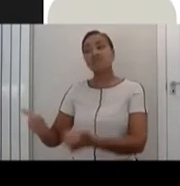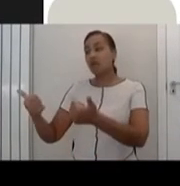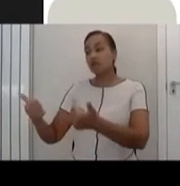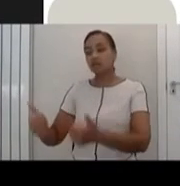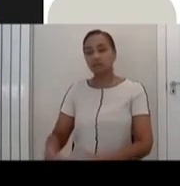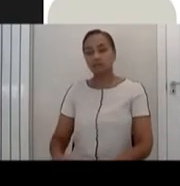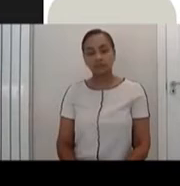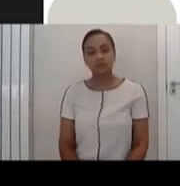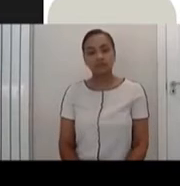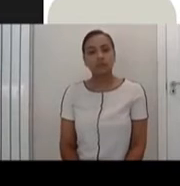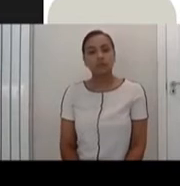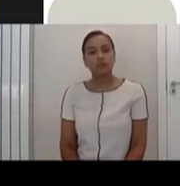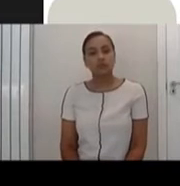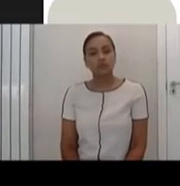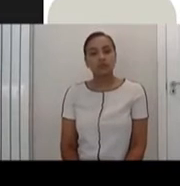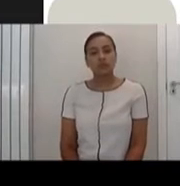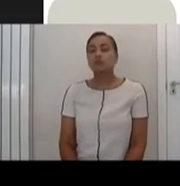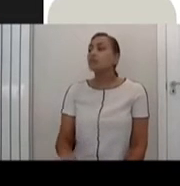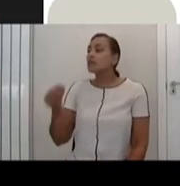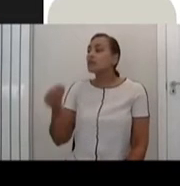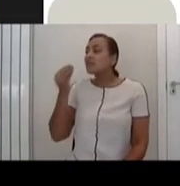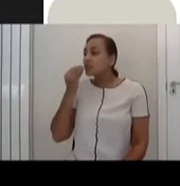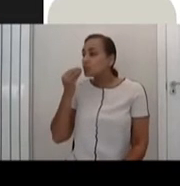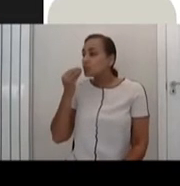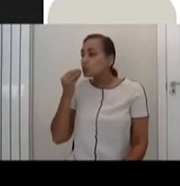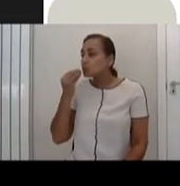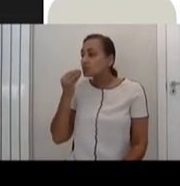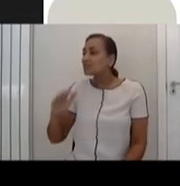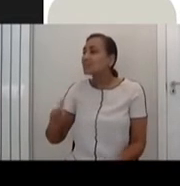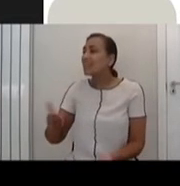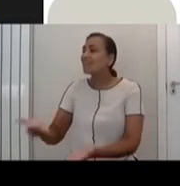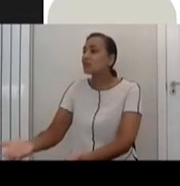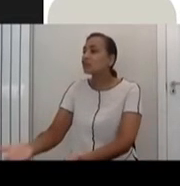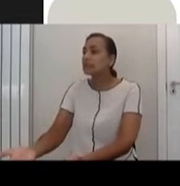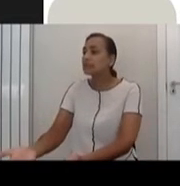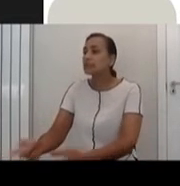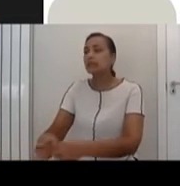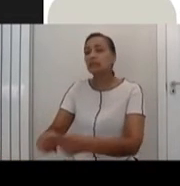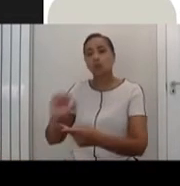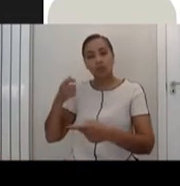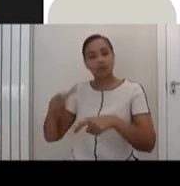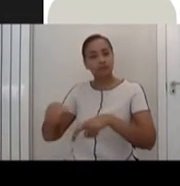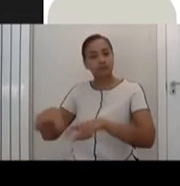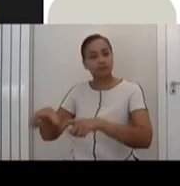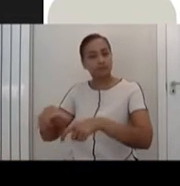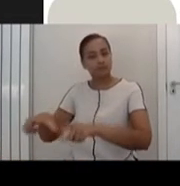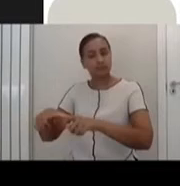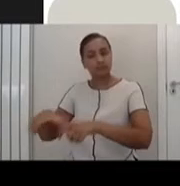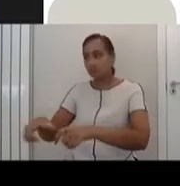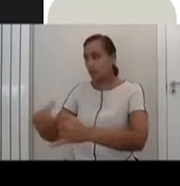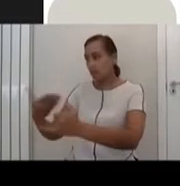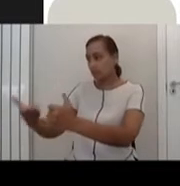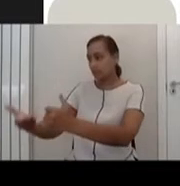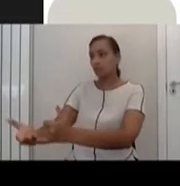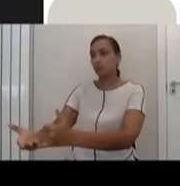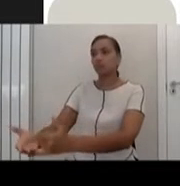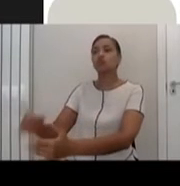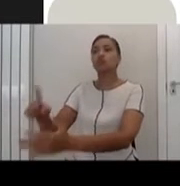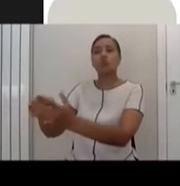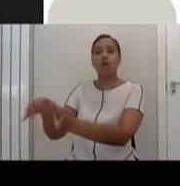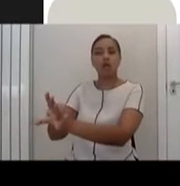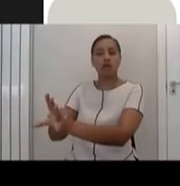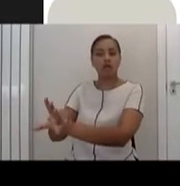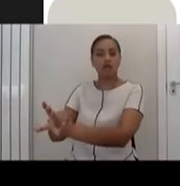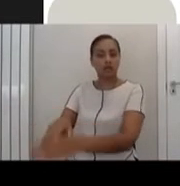The provision of food parcels will continue until the end of July. And for